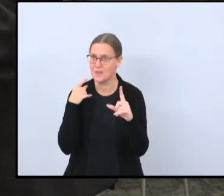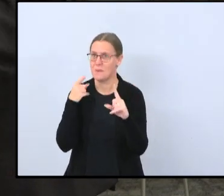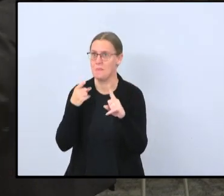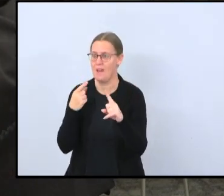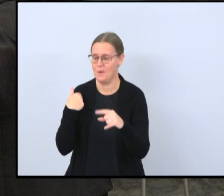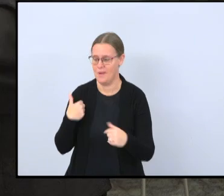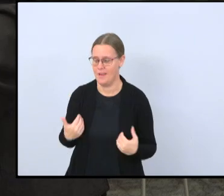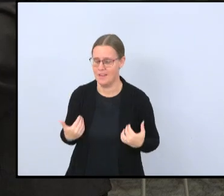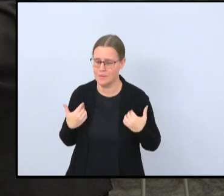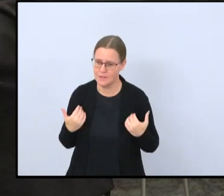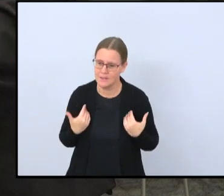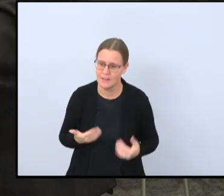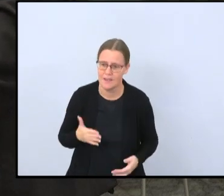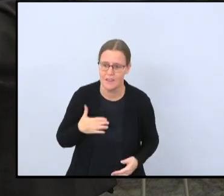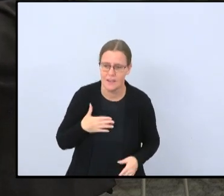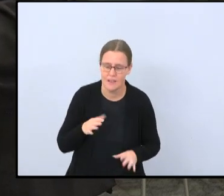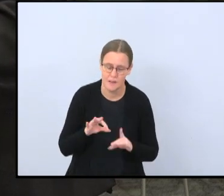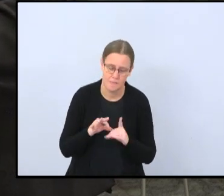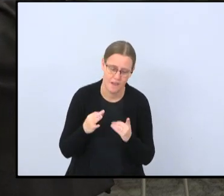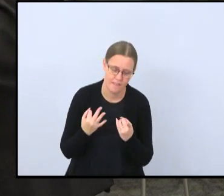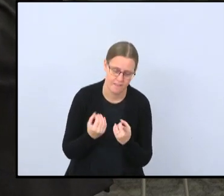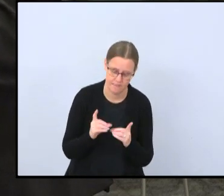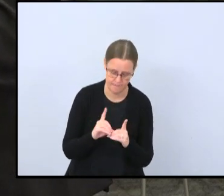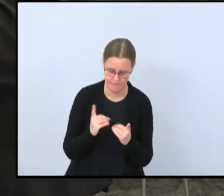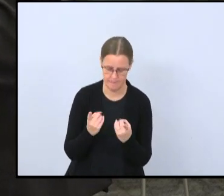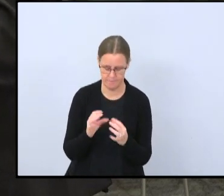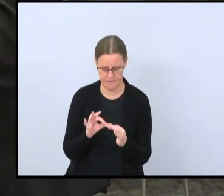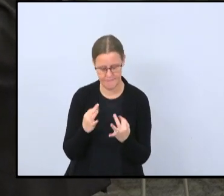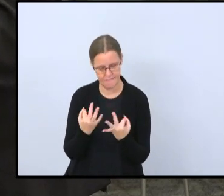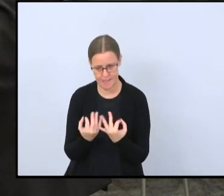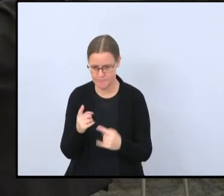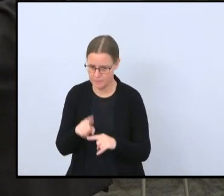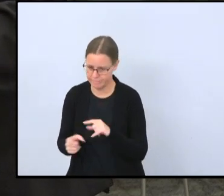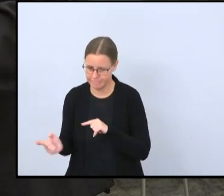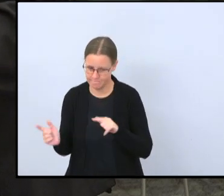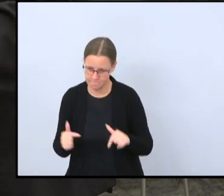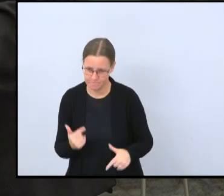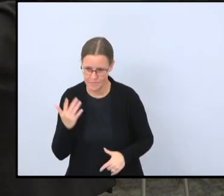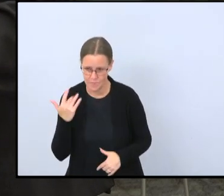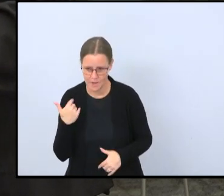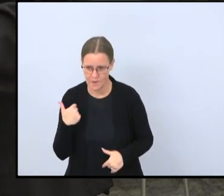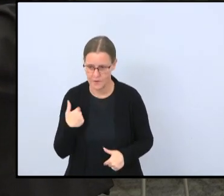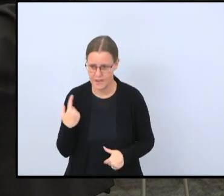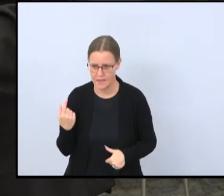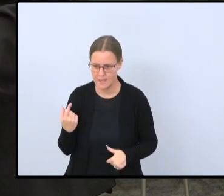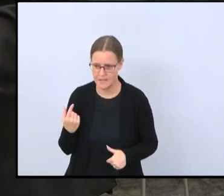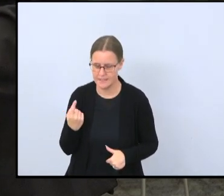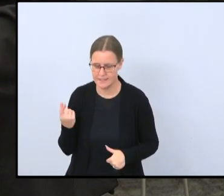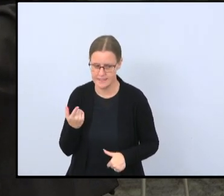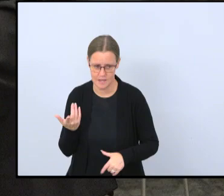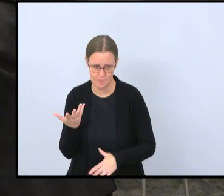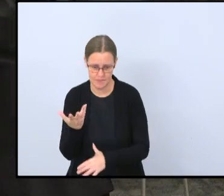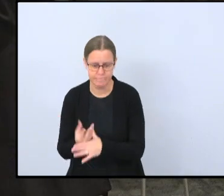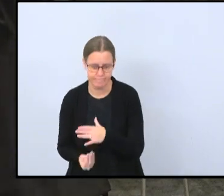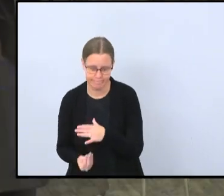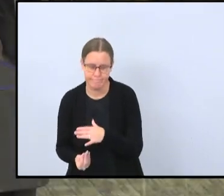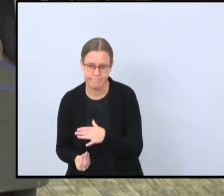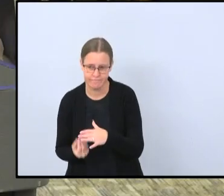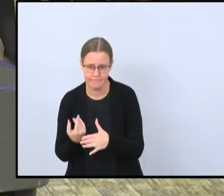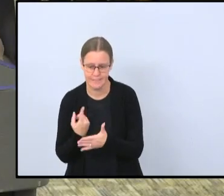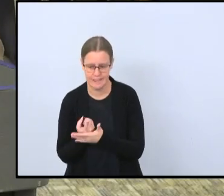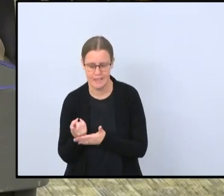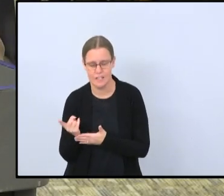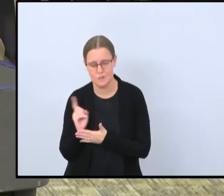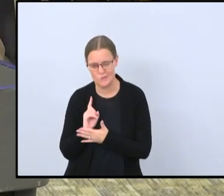say thank you. My family couldn't be here because we had a loss last week. They're going through the backgrounds and deals like that. So they're